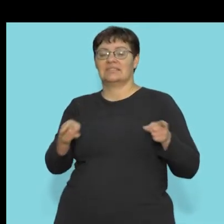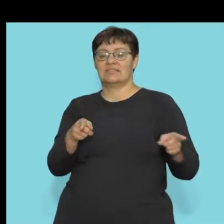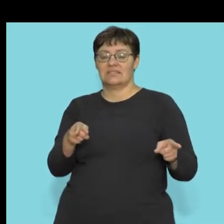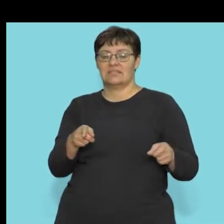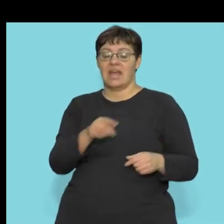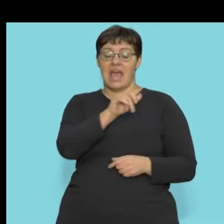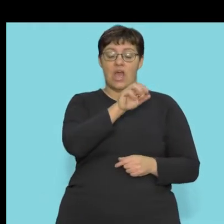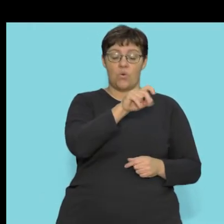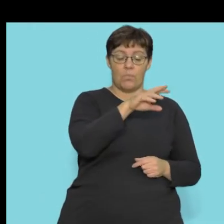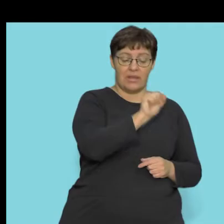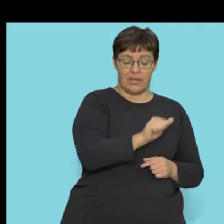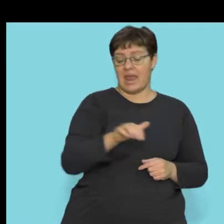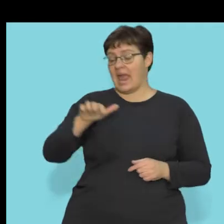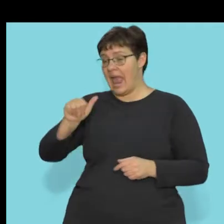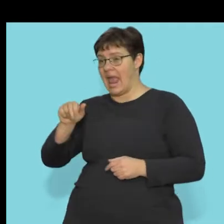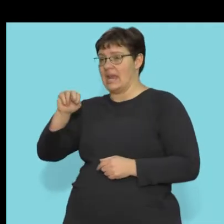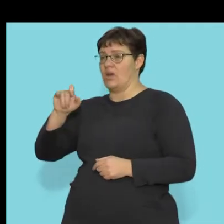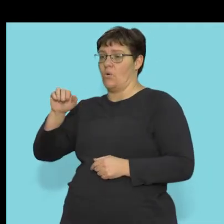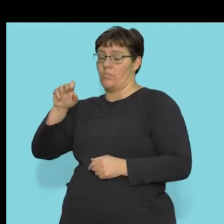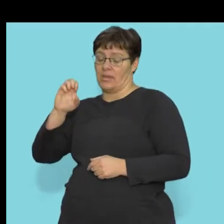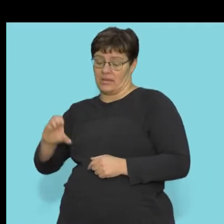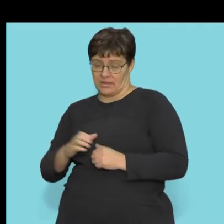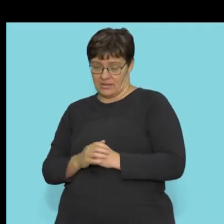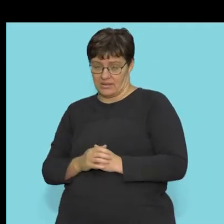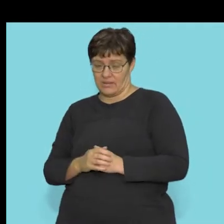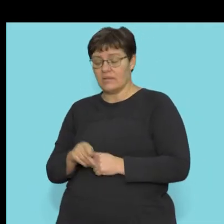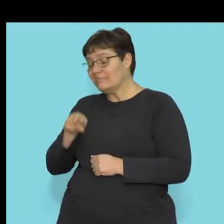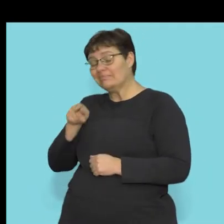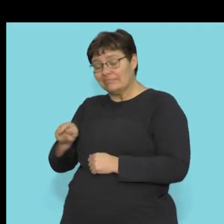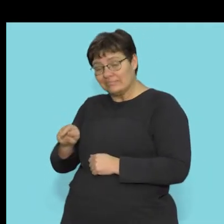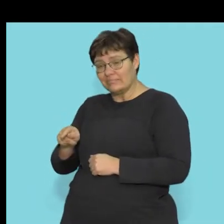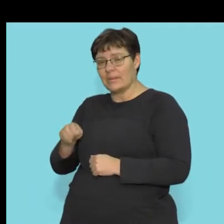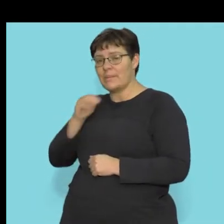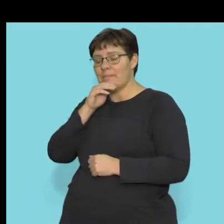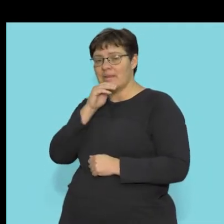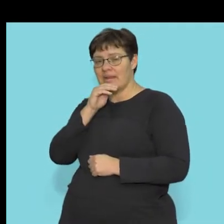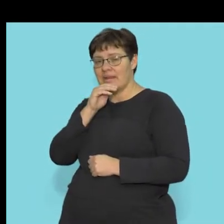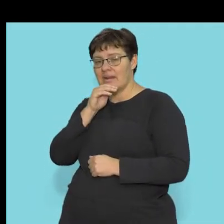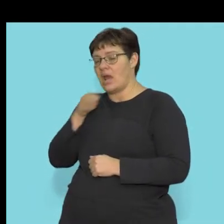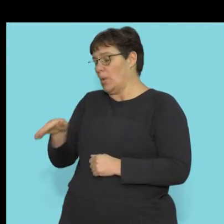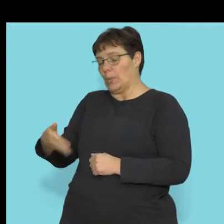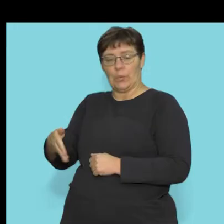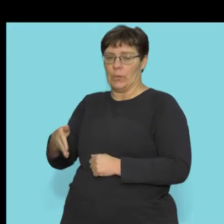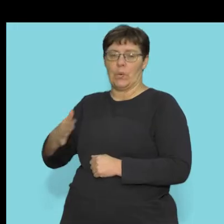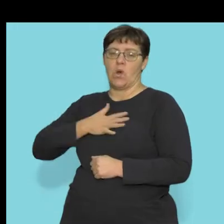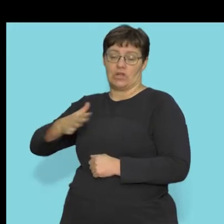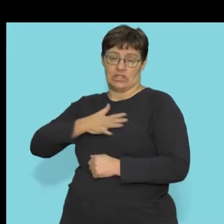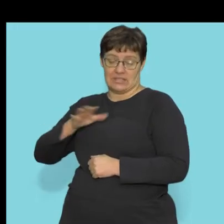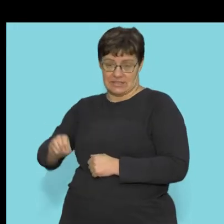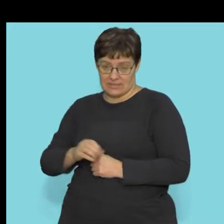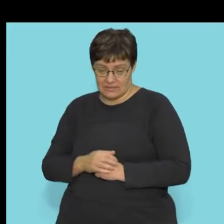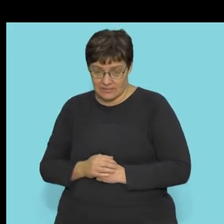between aerobic and anaerobic respiration. Remember that anaerobic respiration occurs in the absence